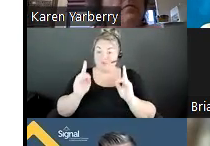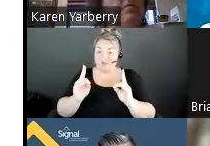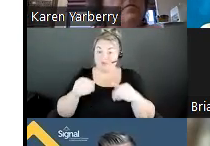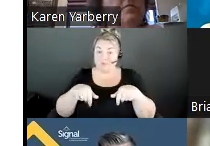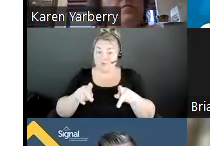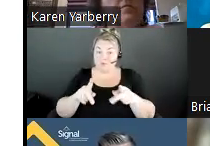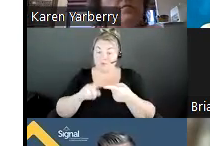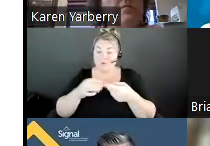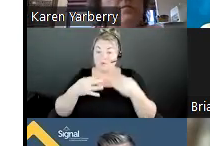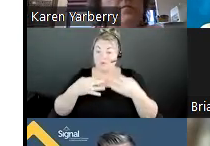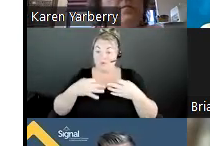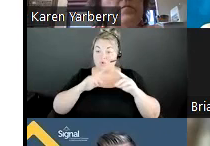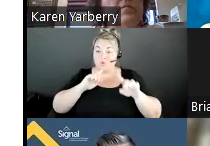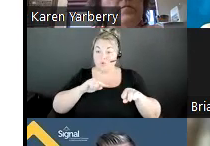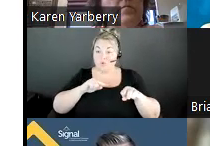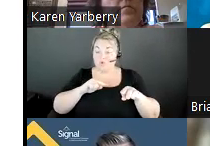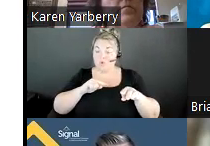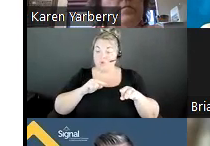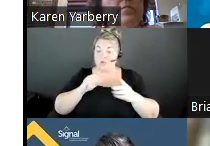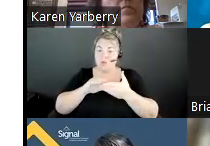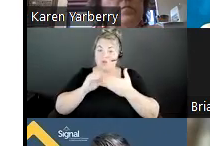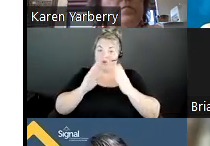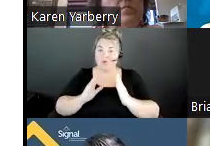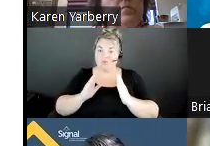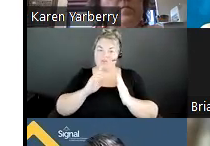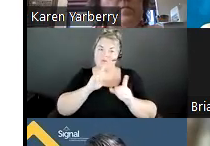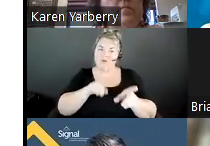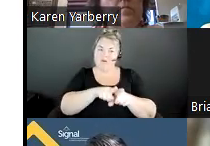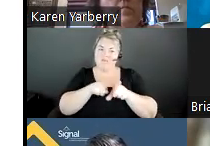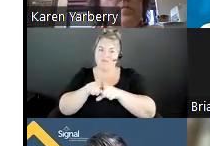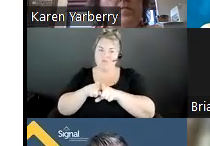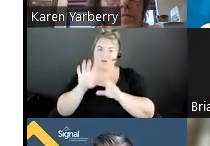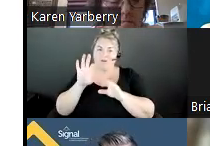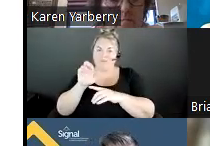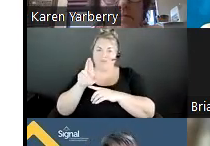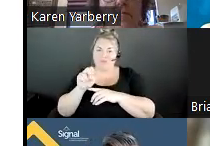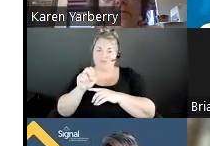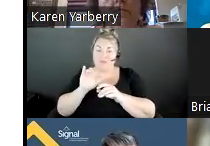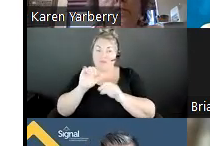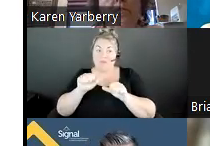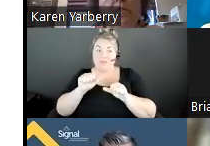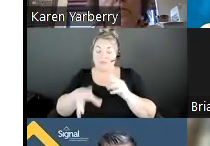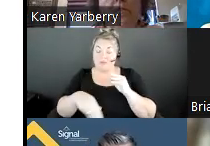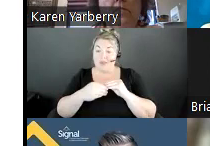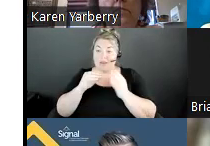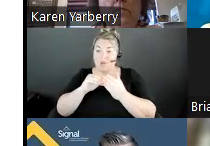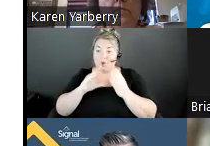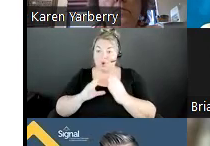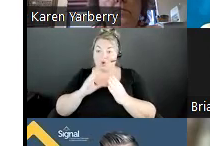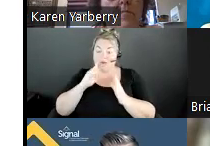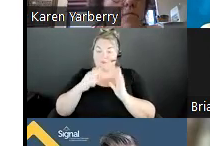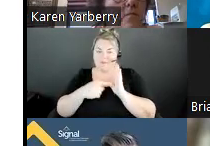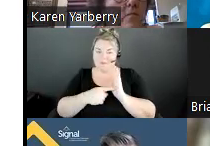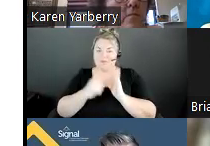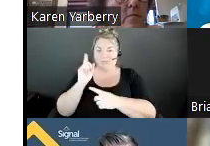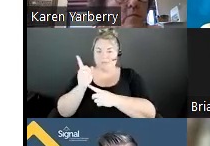opportunity to court-ordered learners. So there are additional features such as being able to add a learner, which I will demonstrate in a